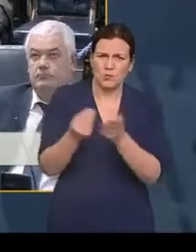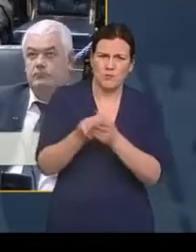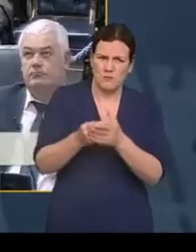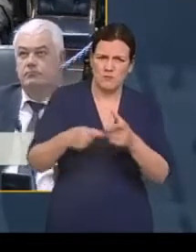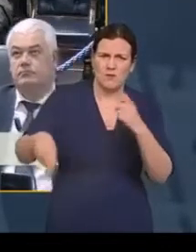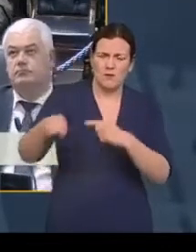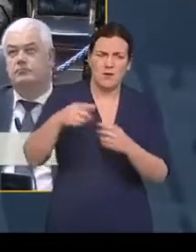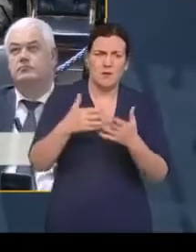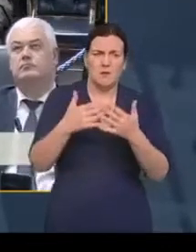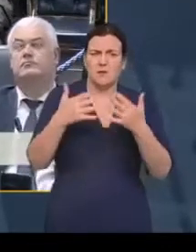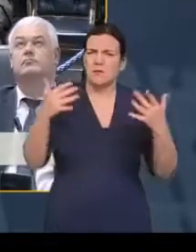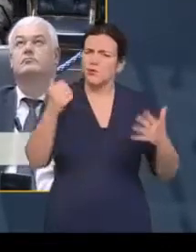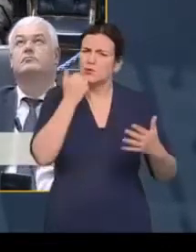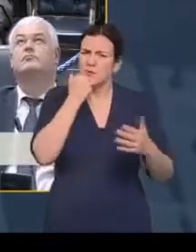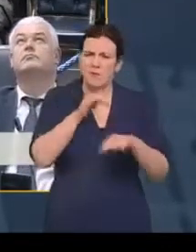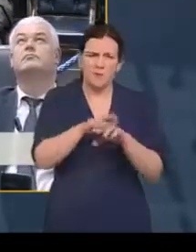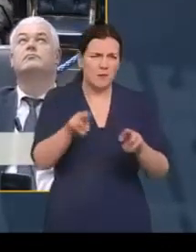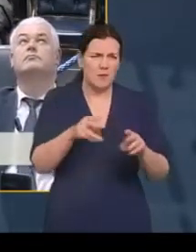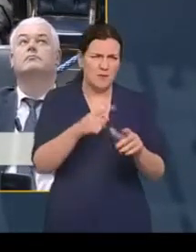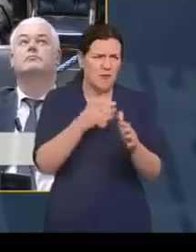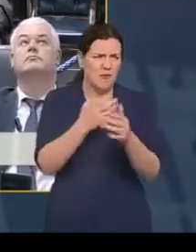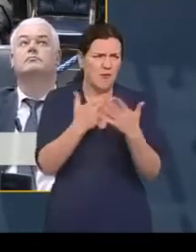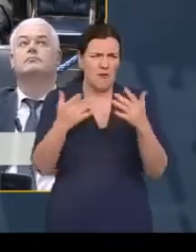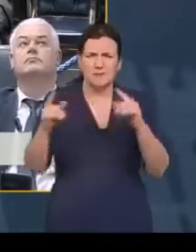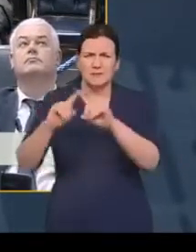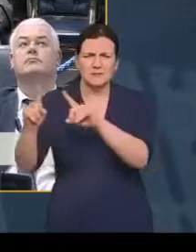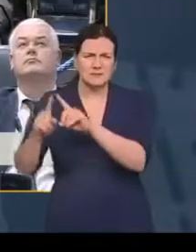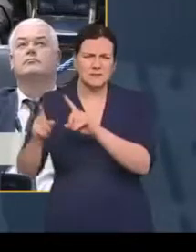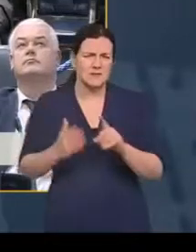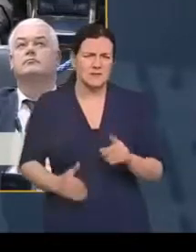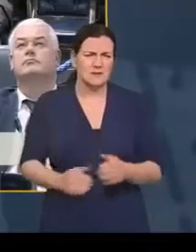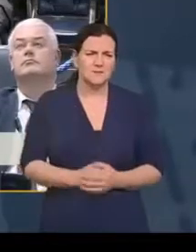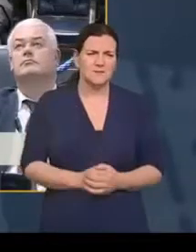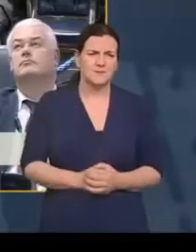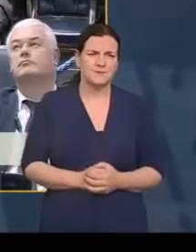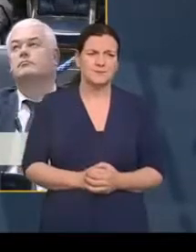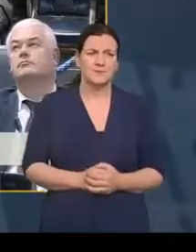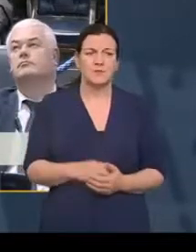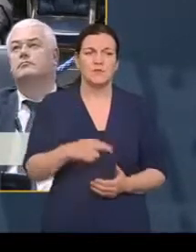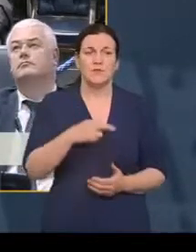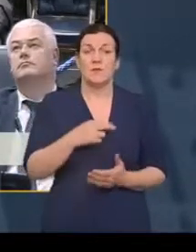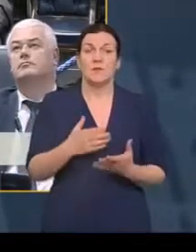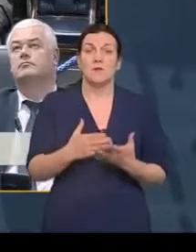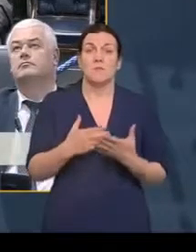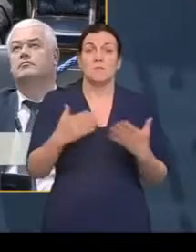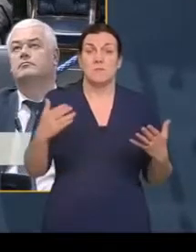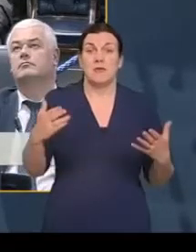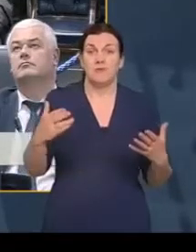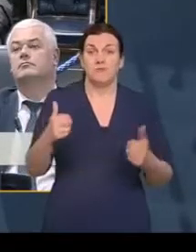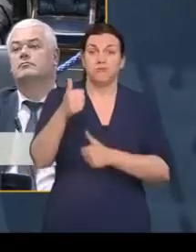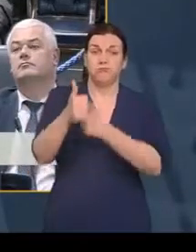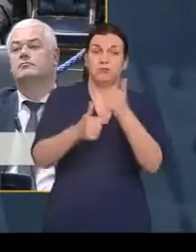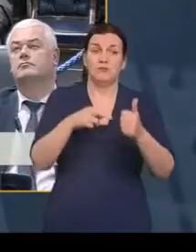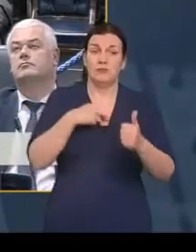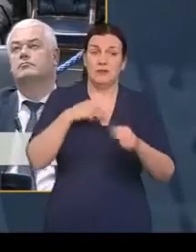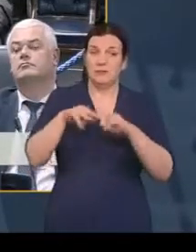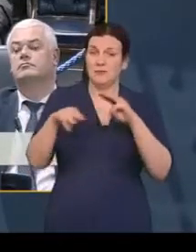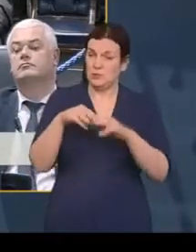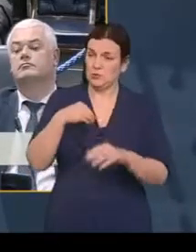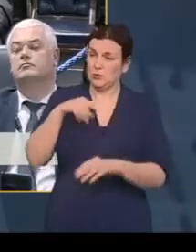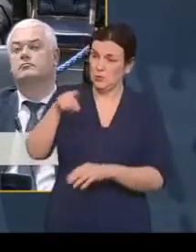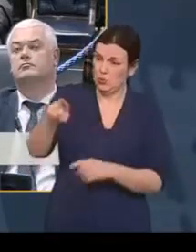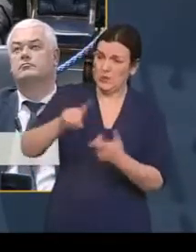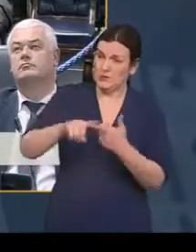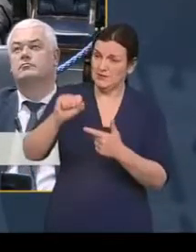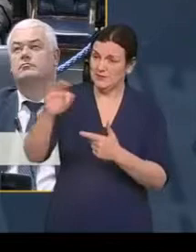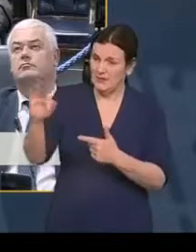collaboration by a huge amount of people on all sides. I suppose the biggest congratulations, I think,